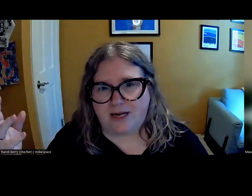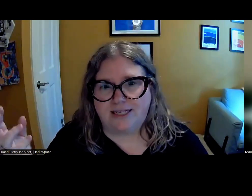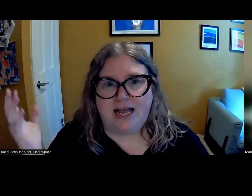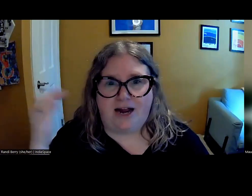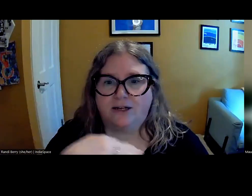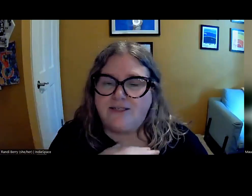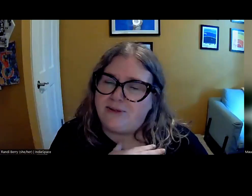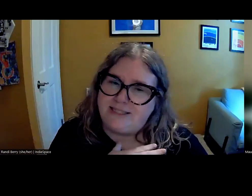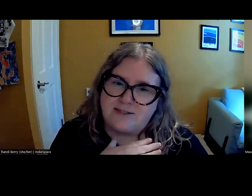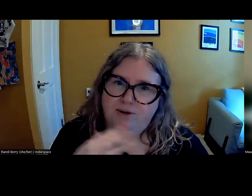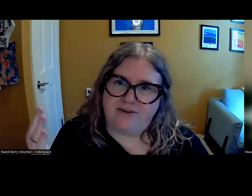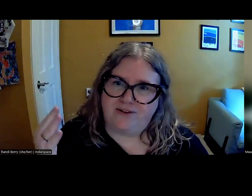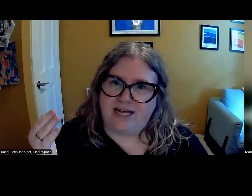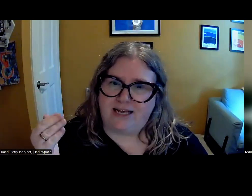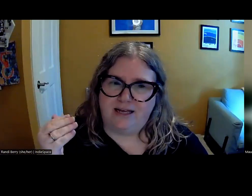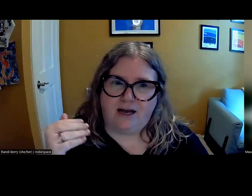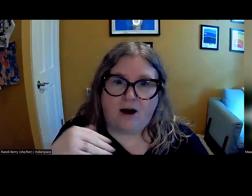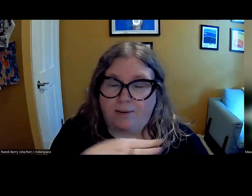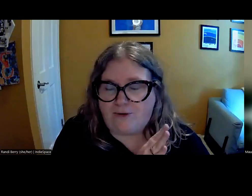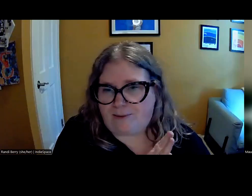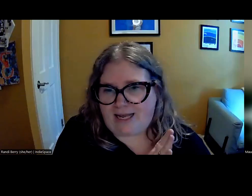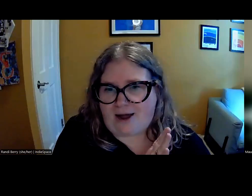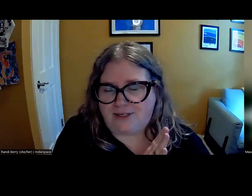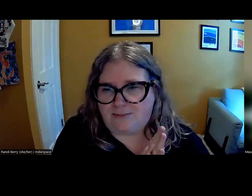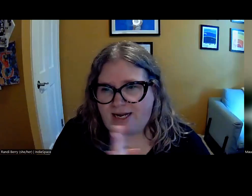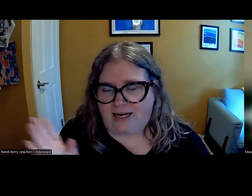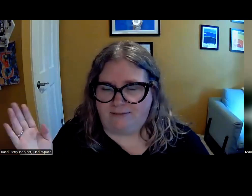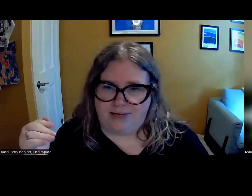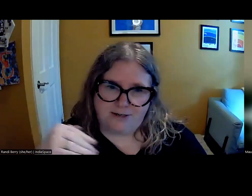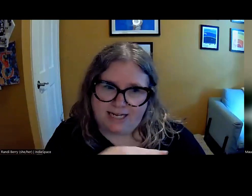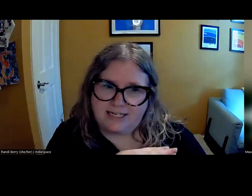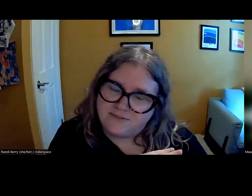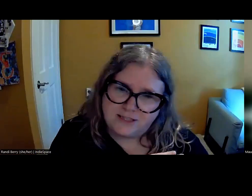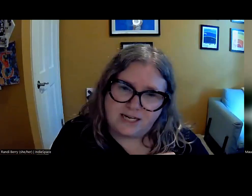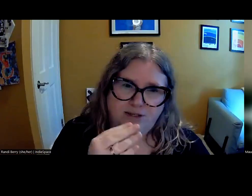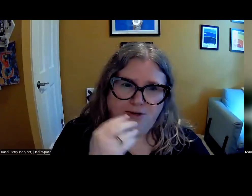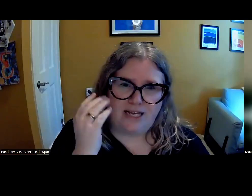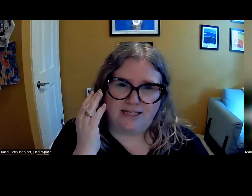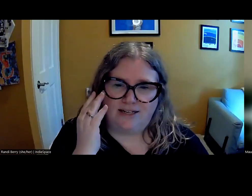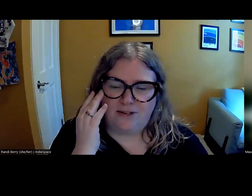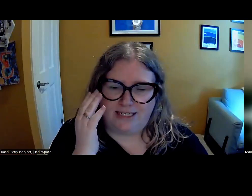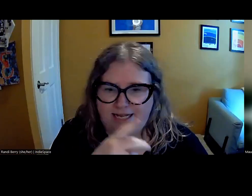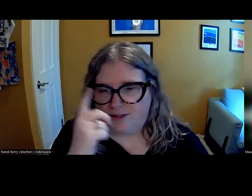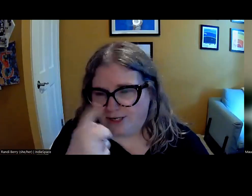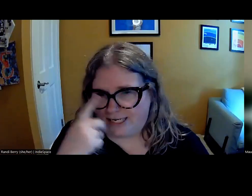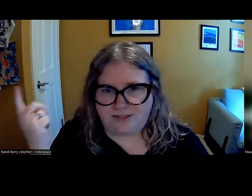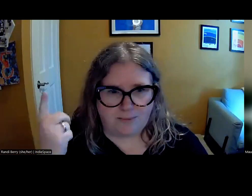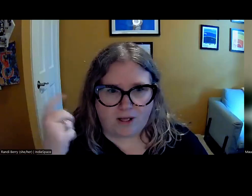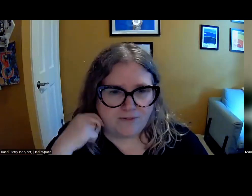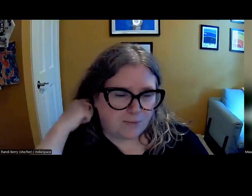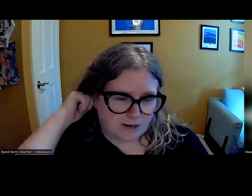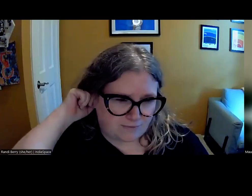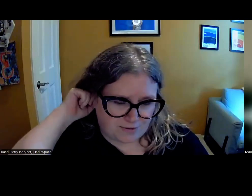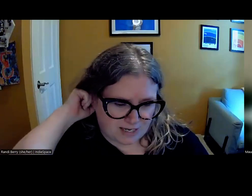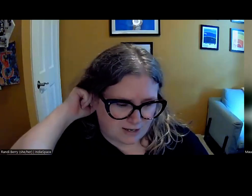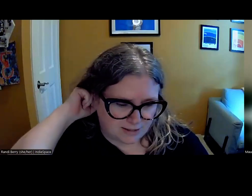success it was, and also places where we feel like a program like ours might intersect differently or do things differently, take the learnings from